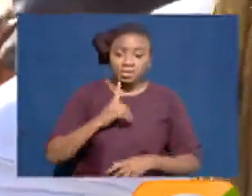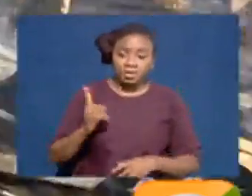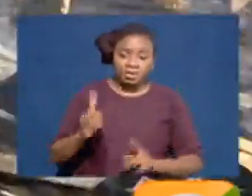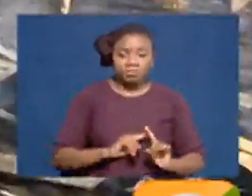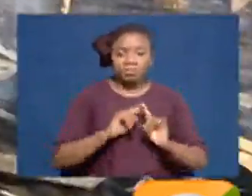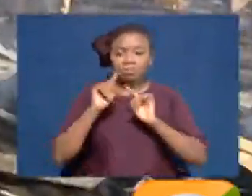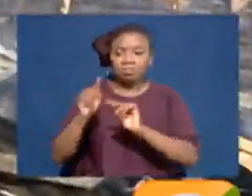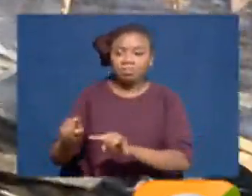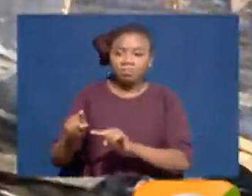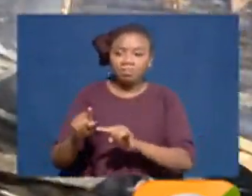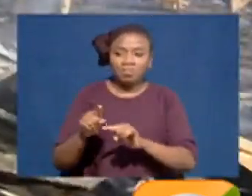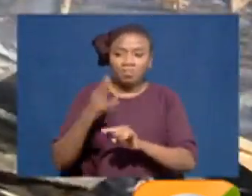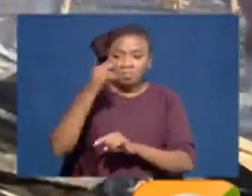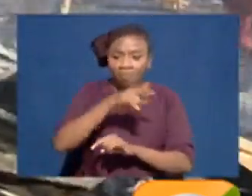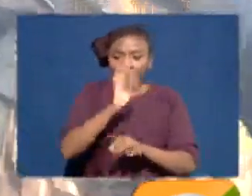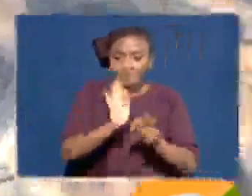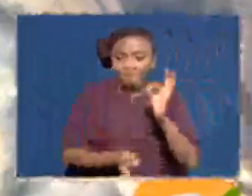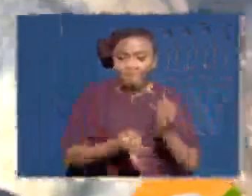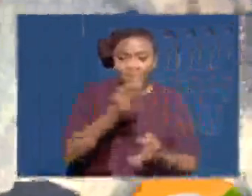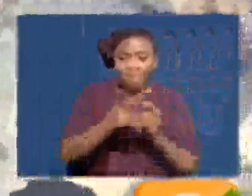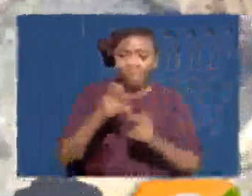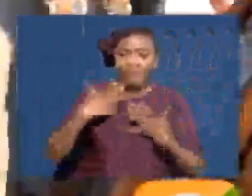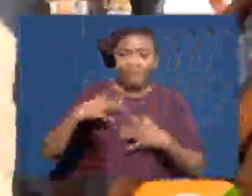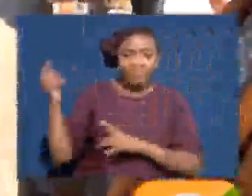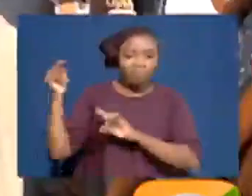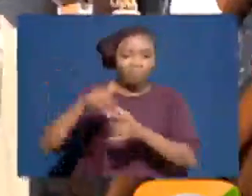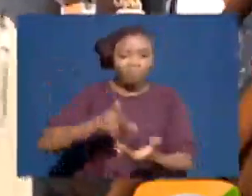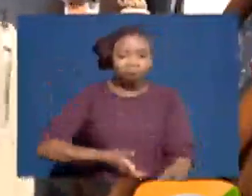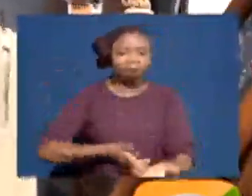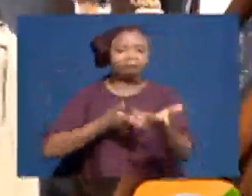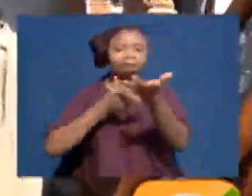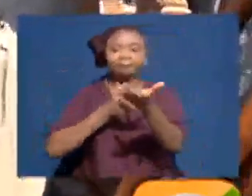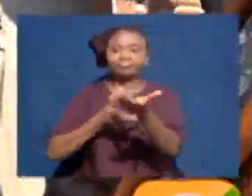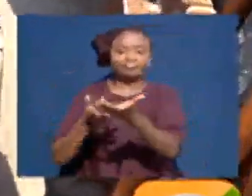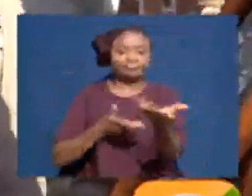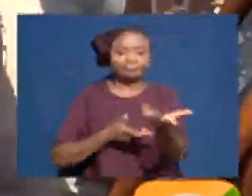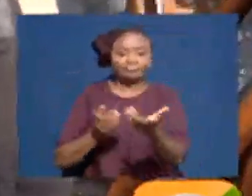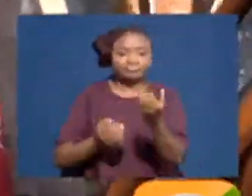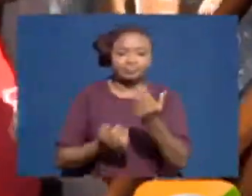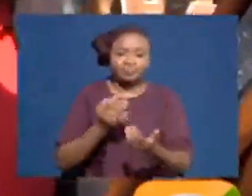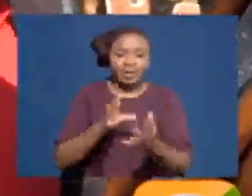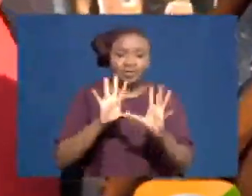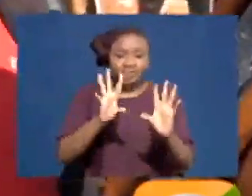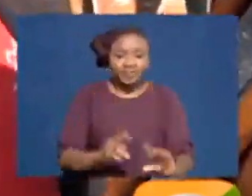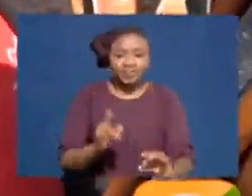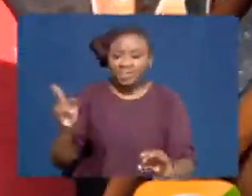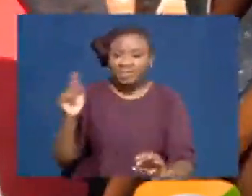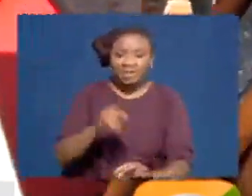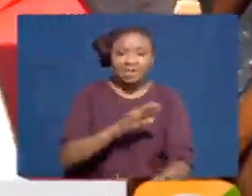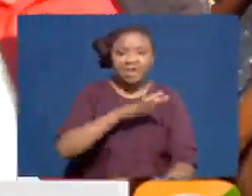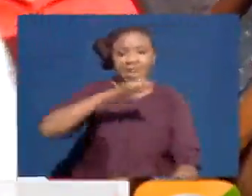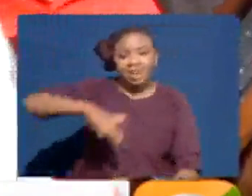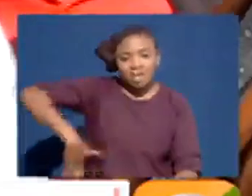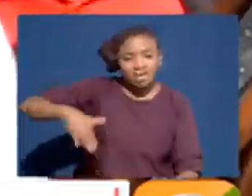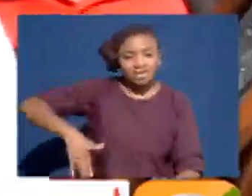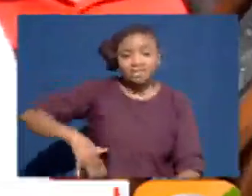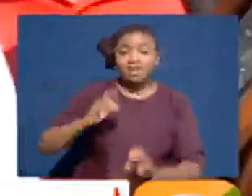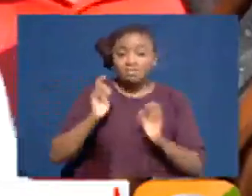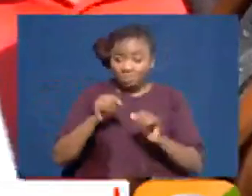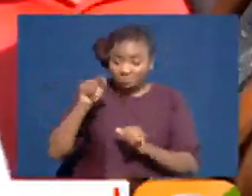slow response when the fire broke out. Hii mambo ya fire engines ni kitu ambayo inaweza yako kwa kila sub